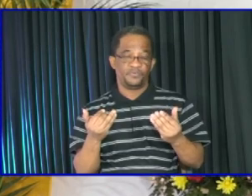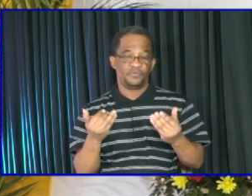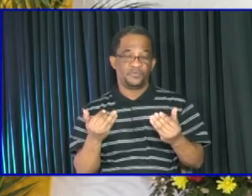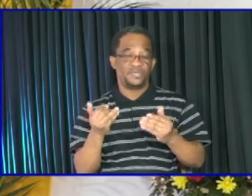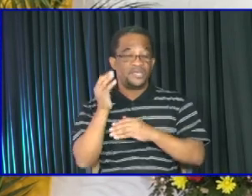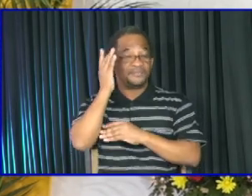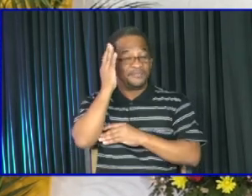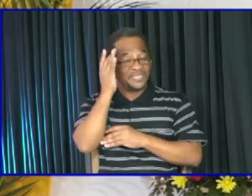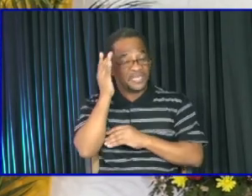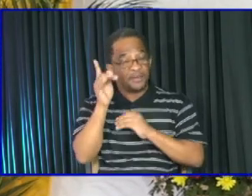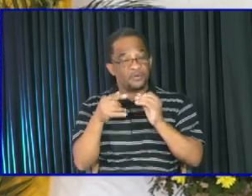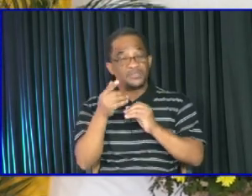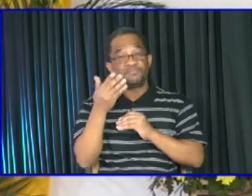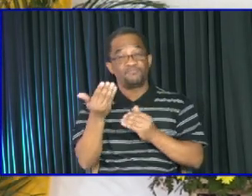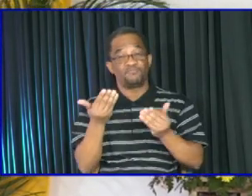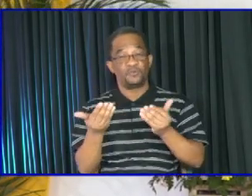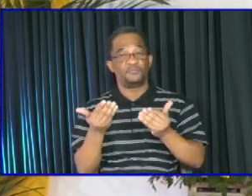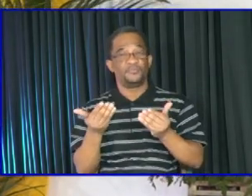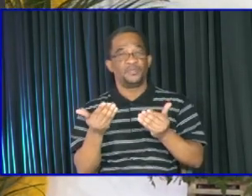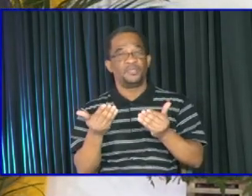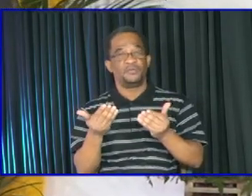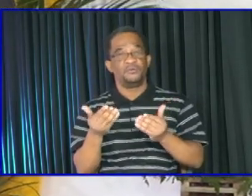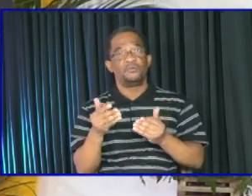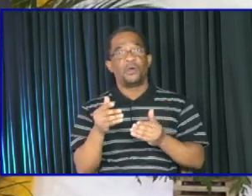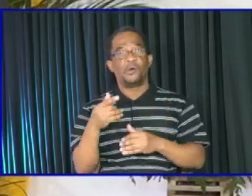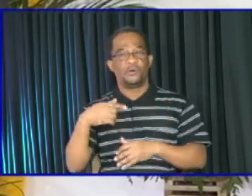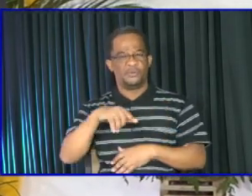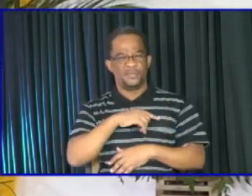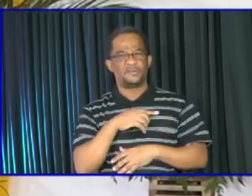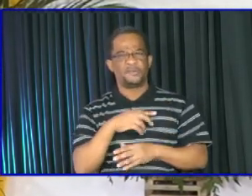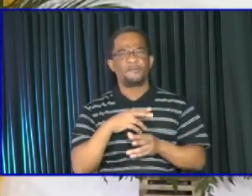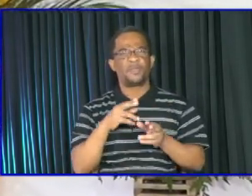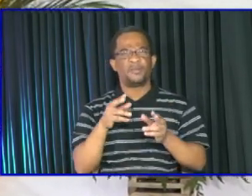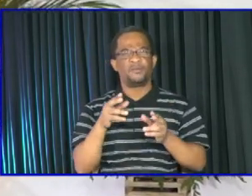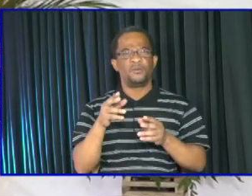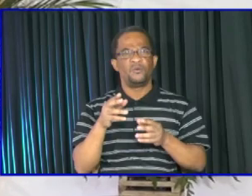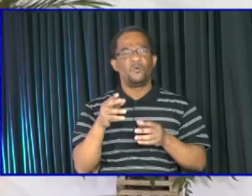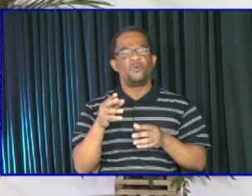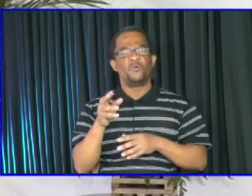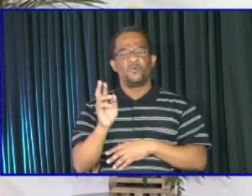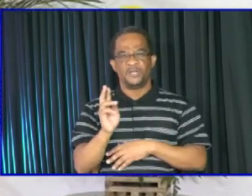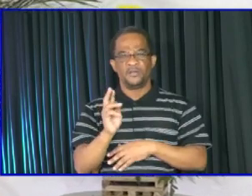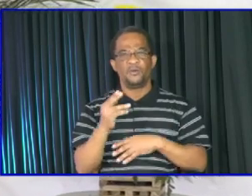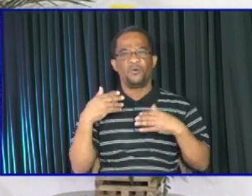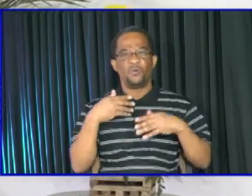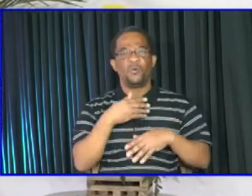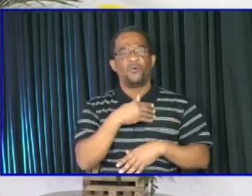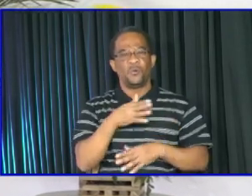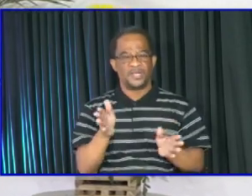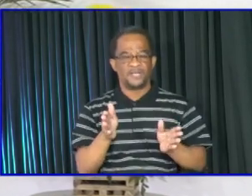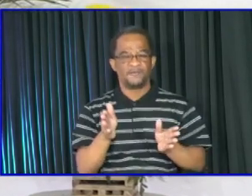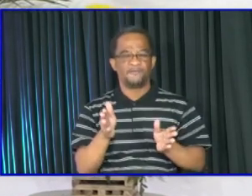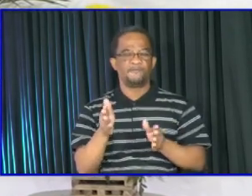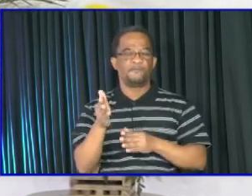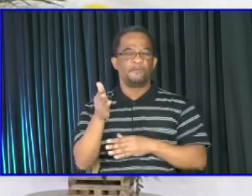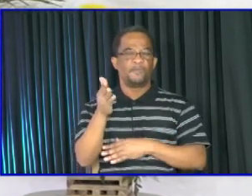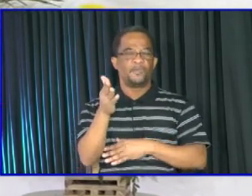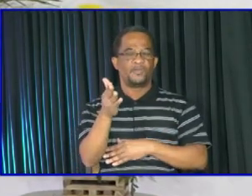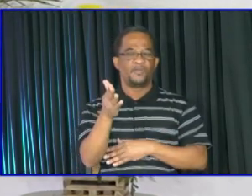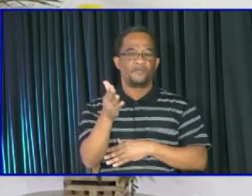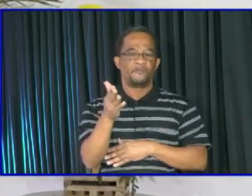deciding. Yes, we are always willing and ready to pray with you and for you. We're always willing and